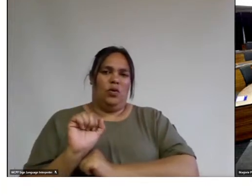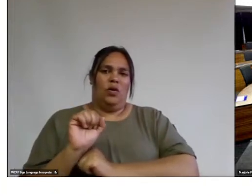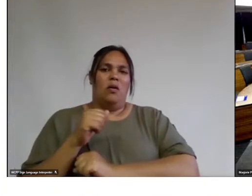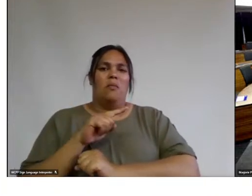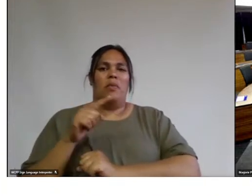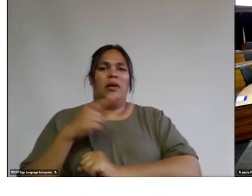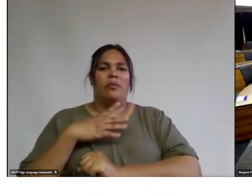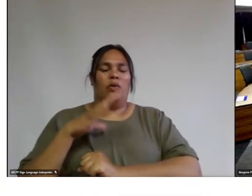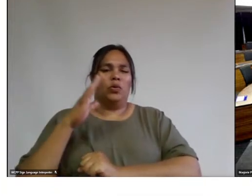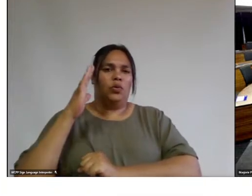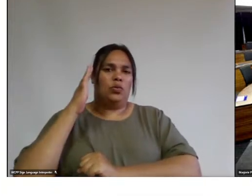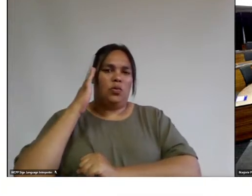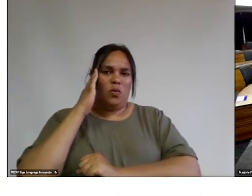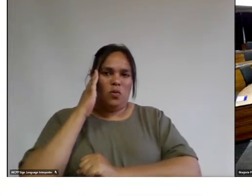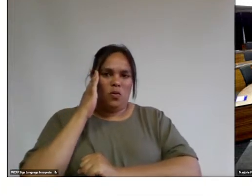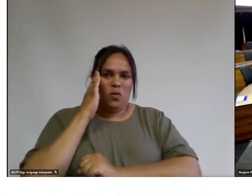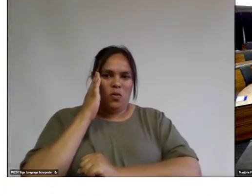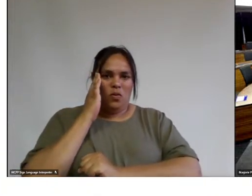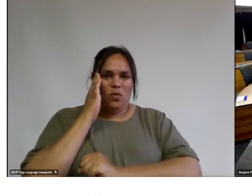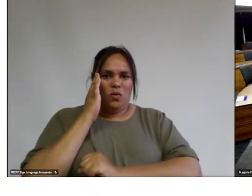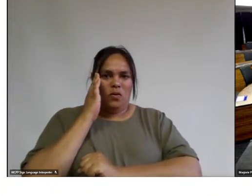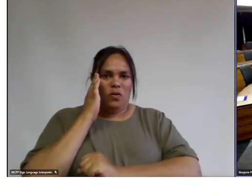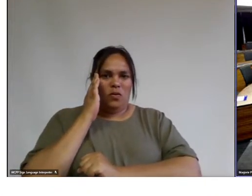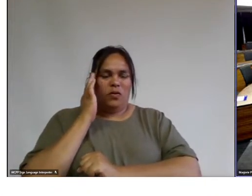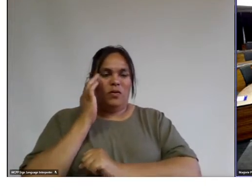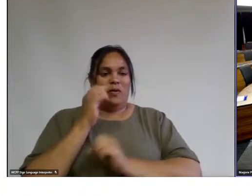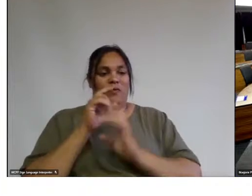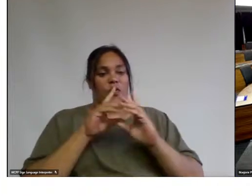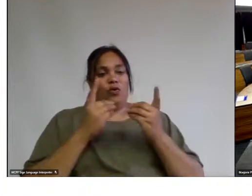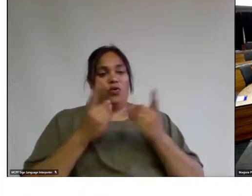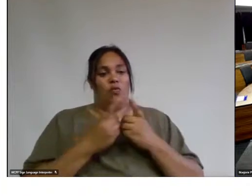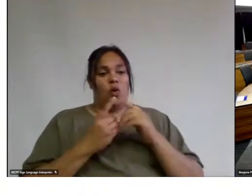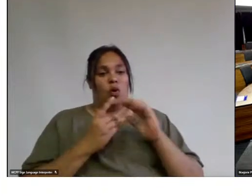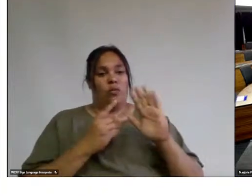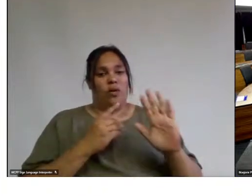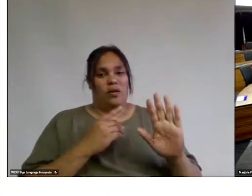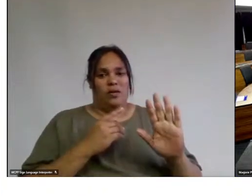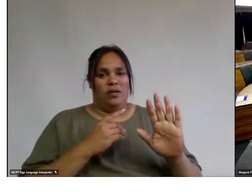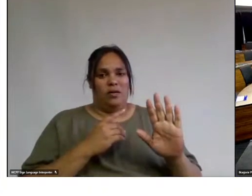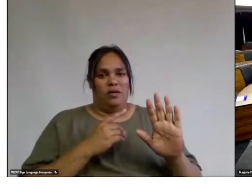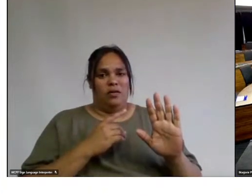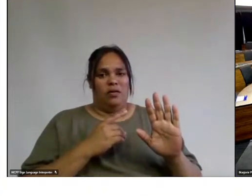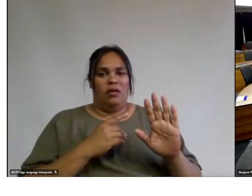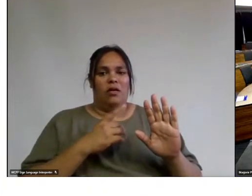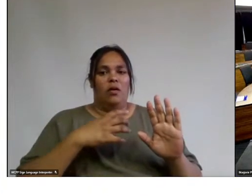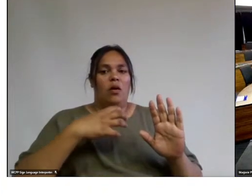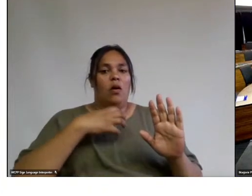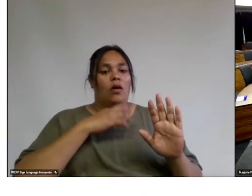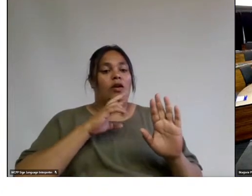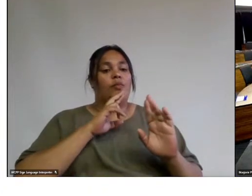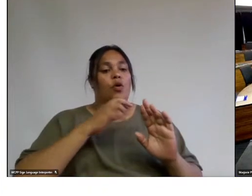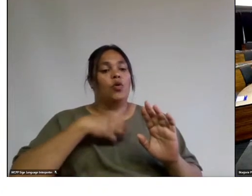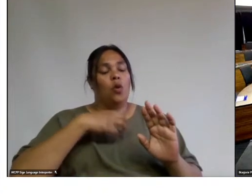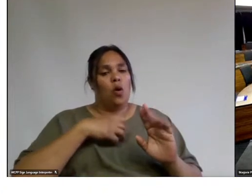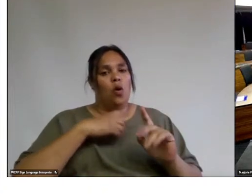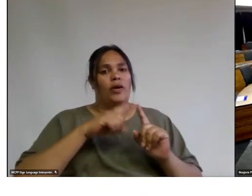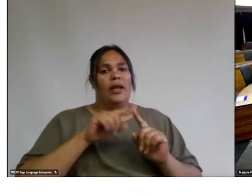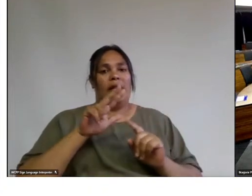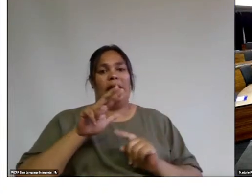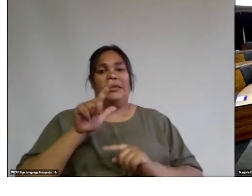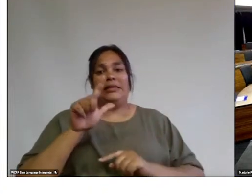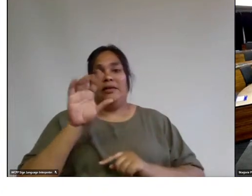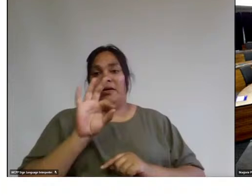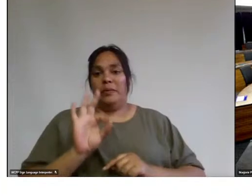to know whether the department, in terms of their own reporting and the